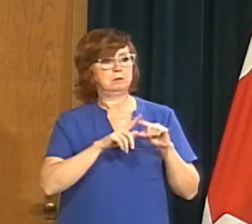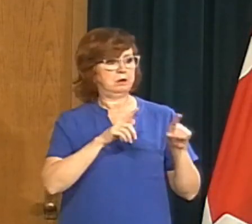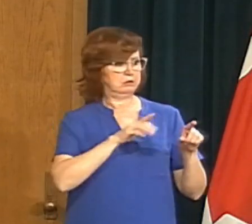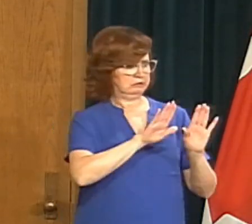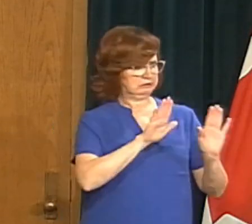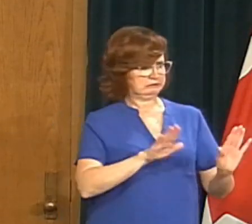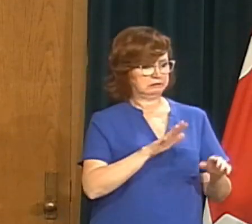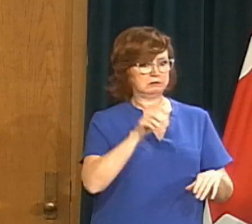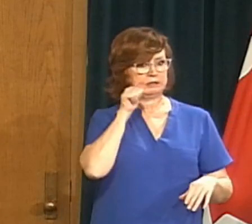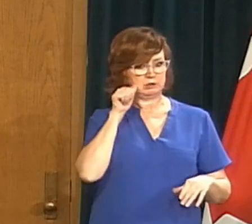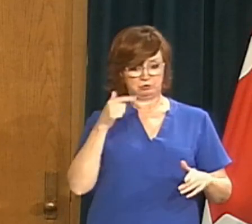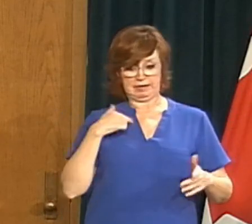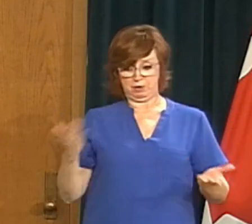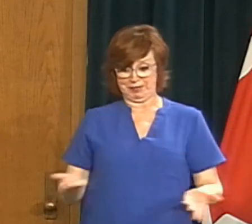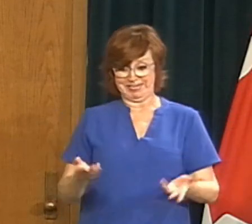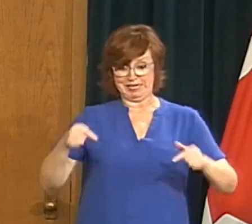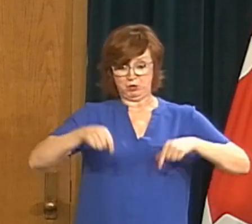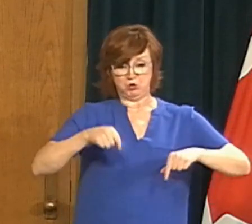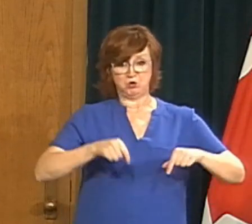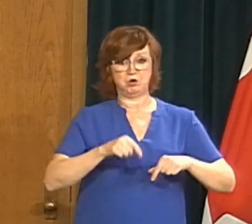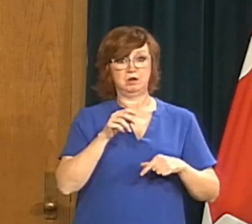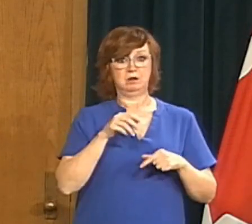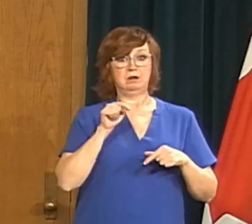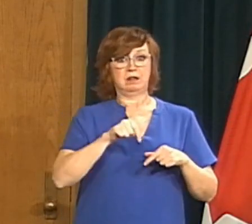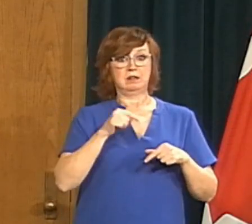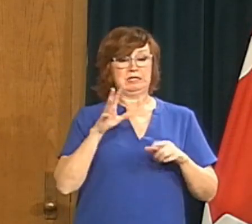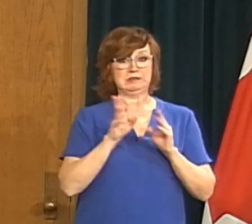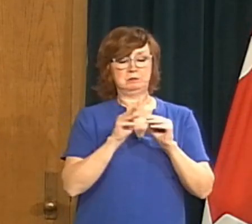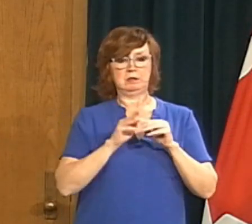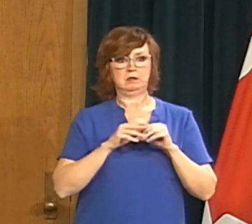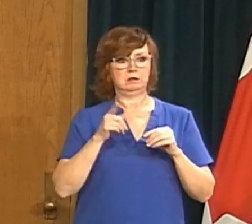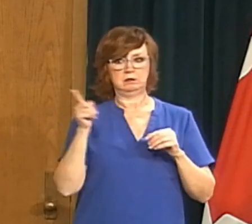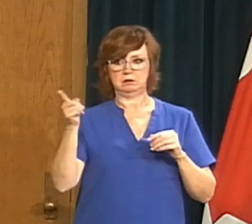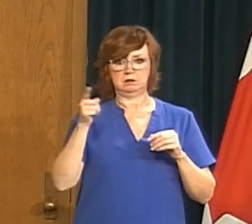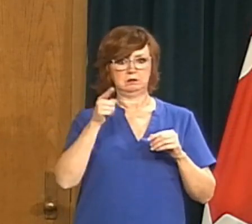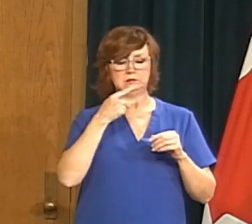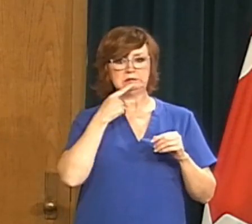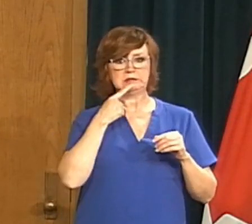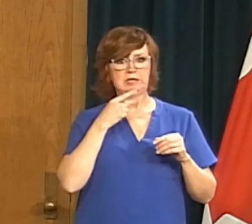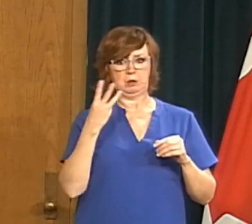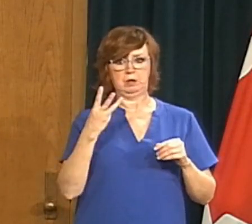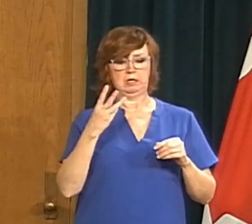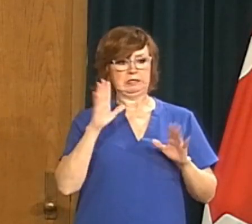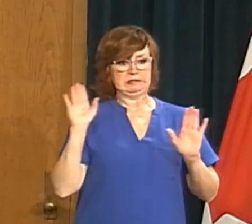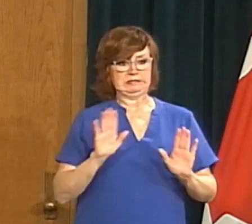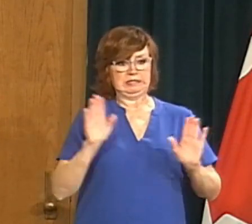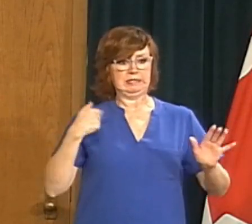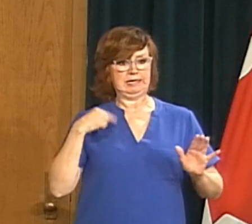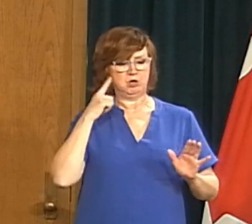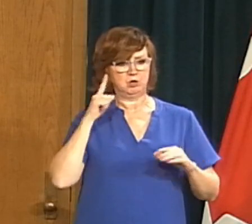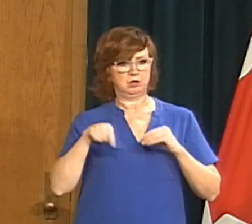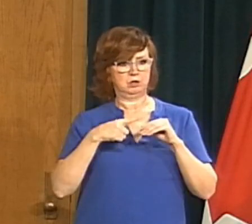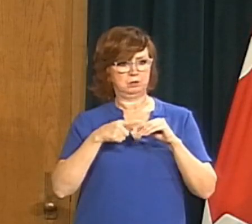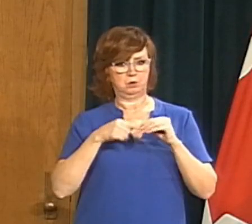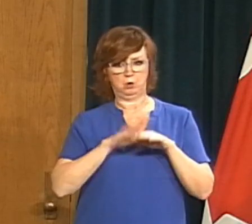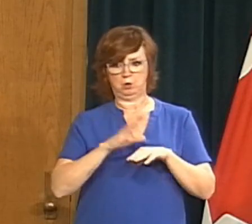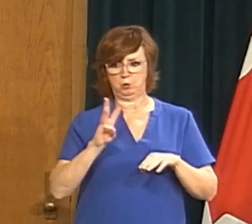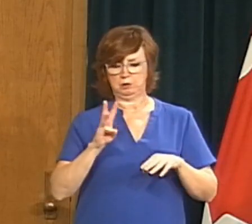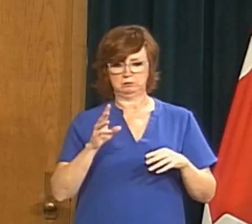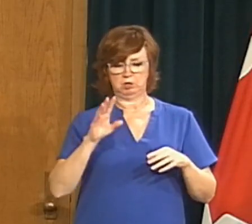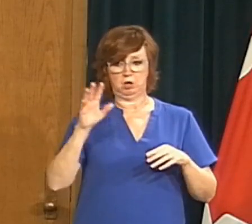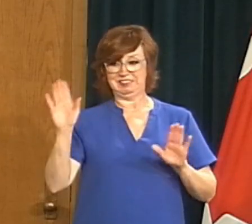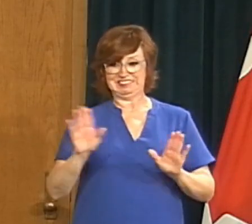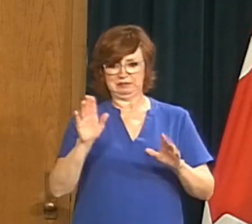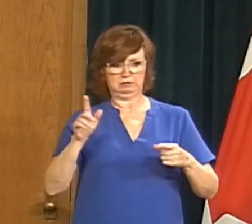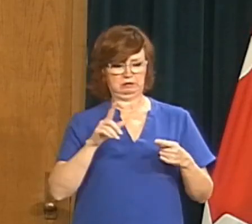during the news conference. But the first that I was made aware of this was Wednesday morning. It's my understanding the first that the Minister of Health was